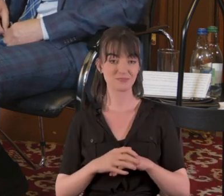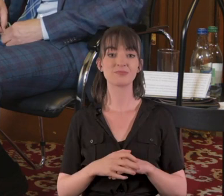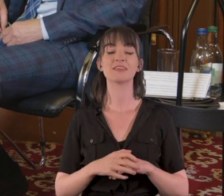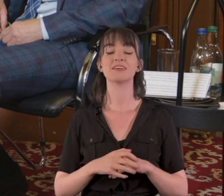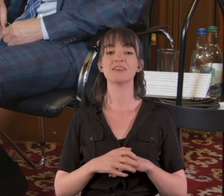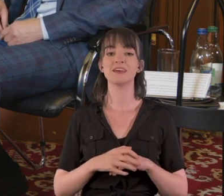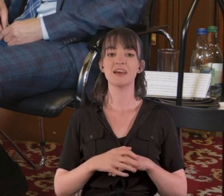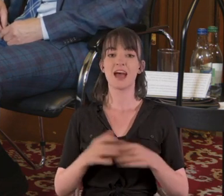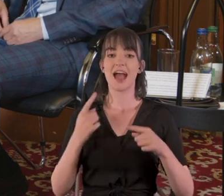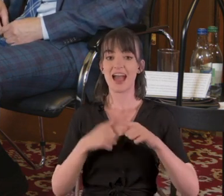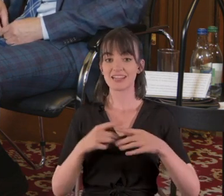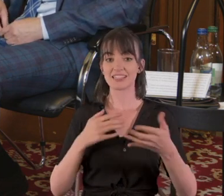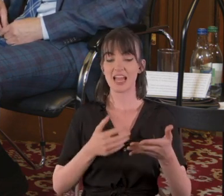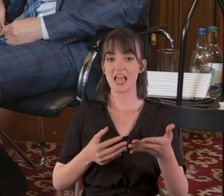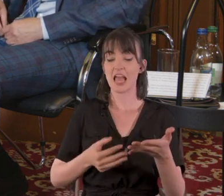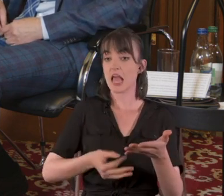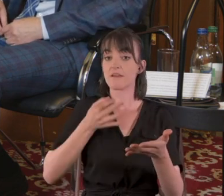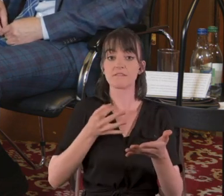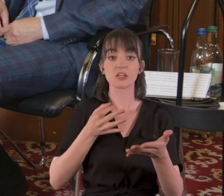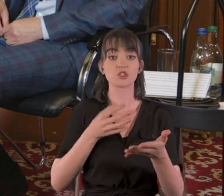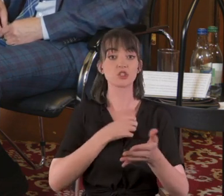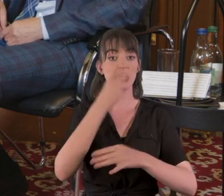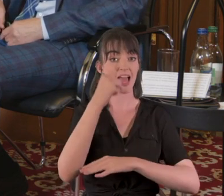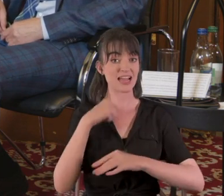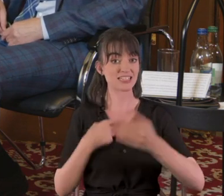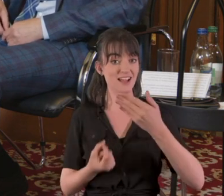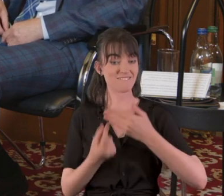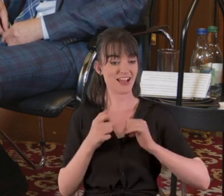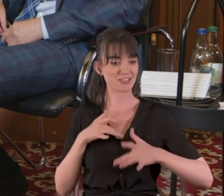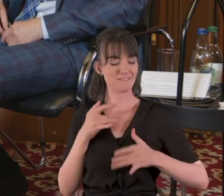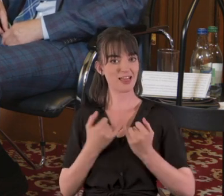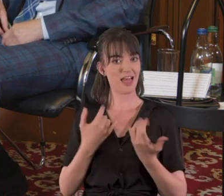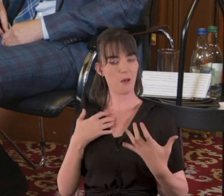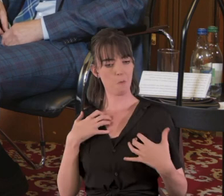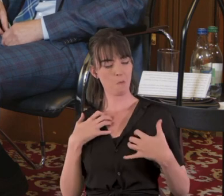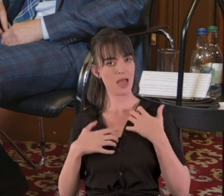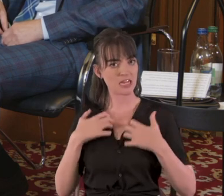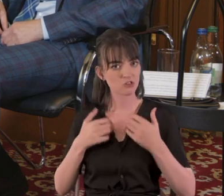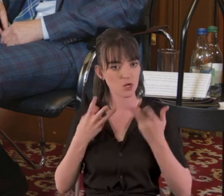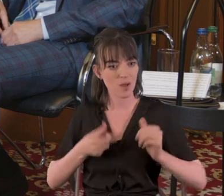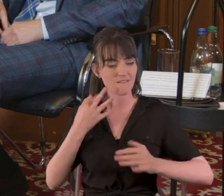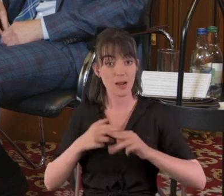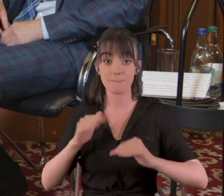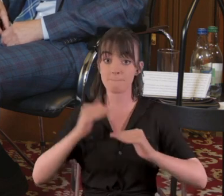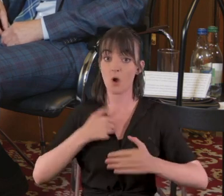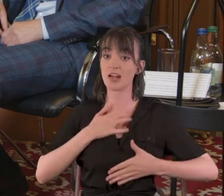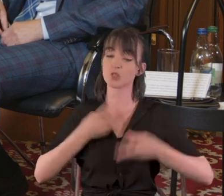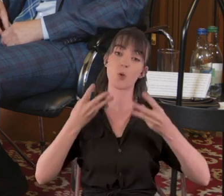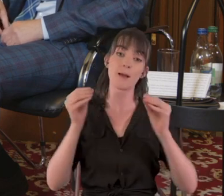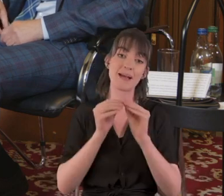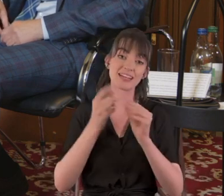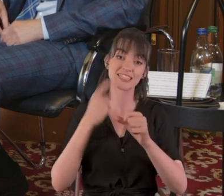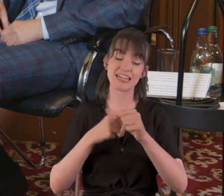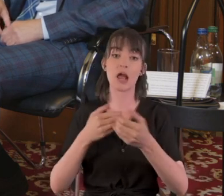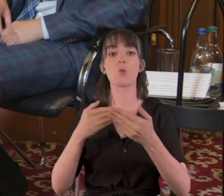the evening. And if tonight's event has whetted your appetite for more, I just want to mention again what